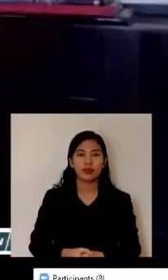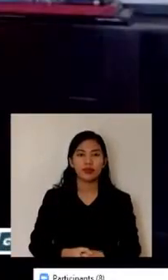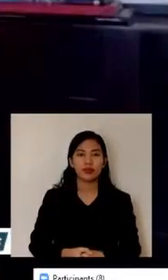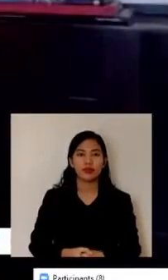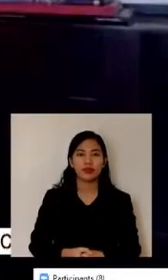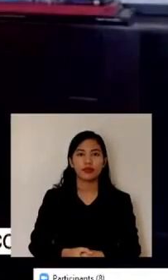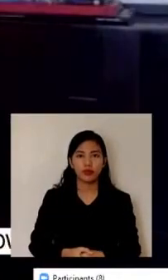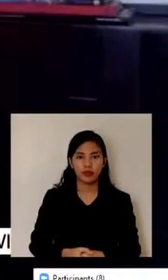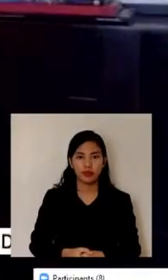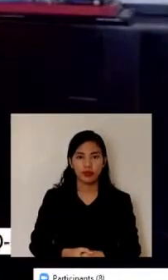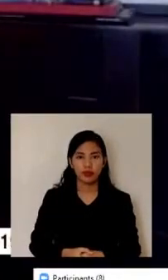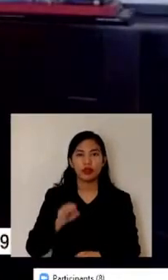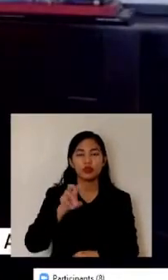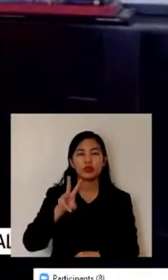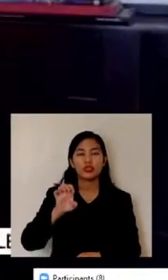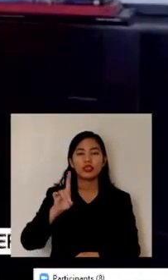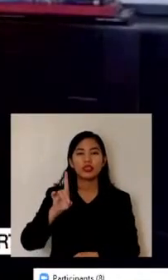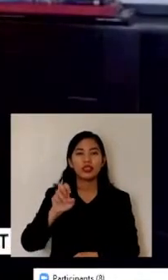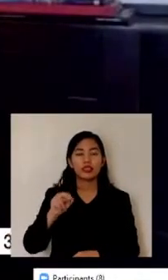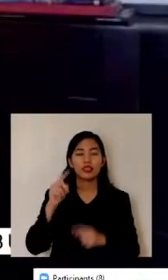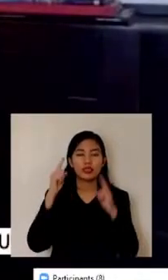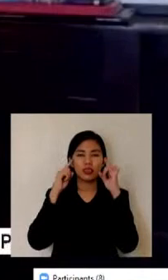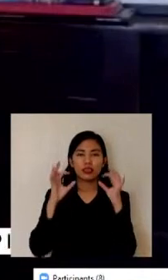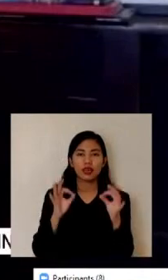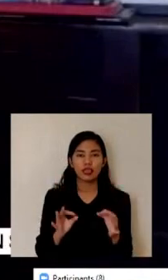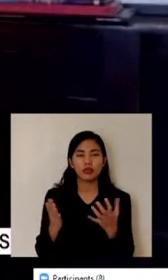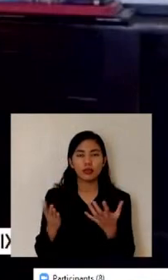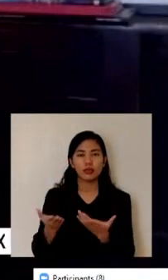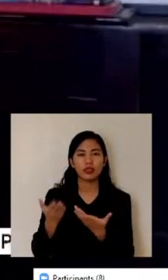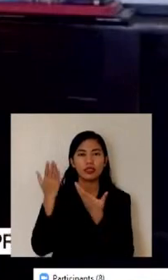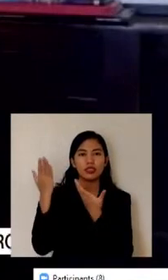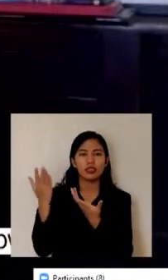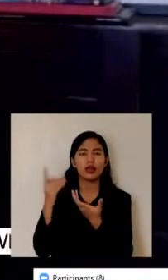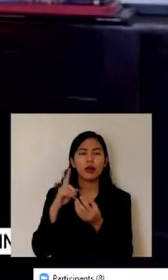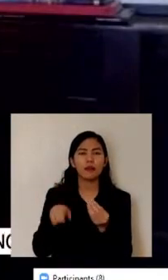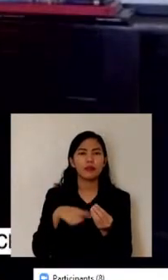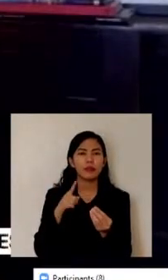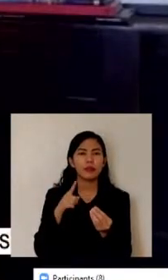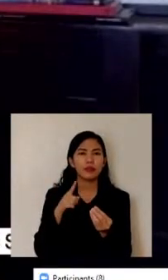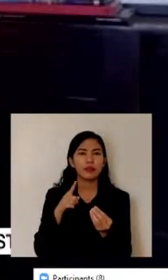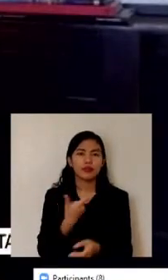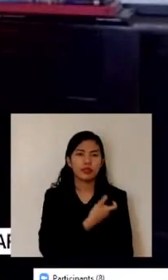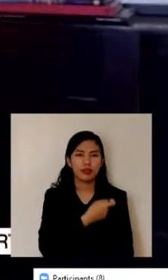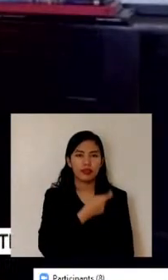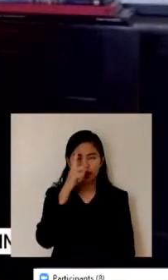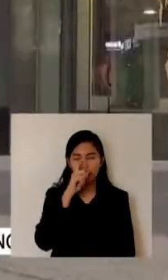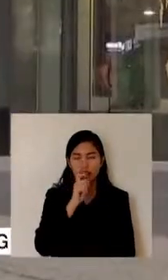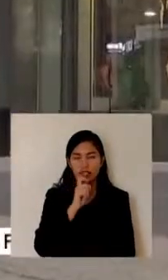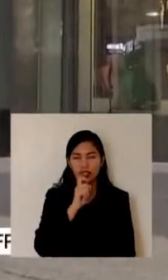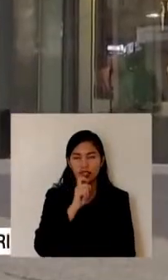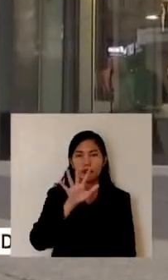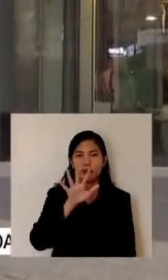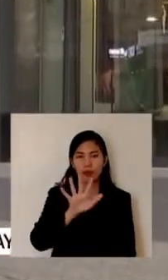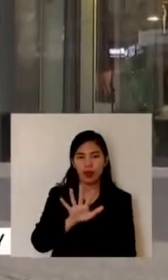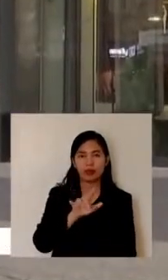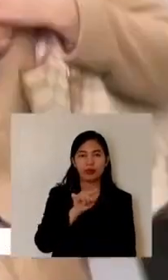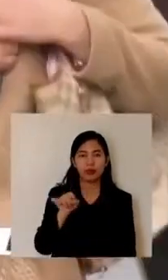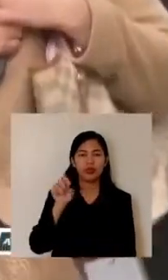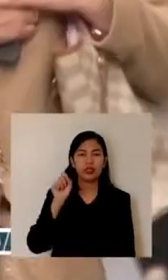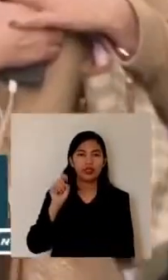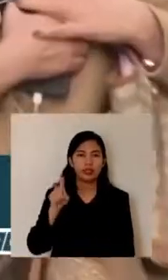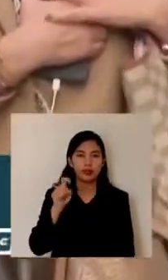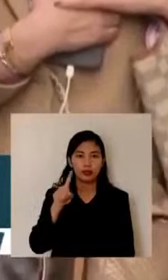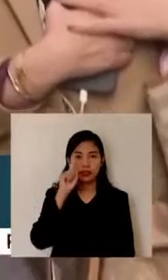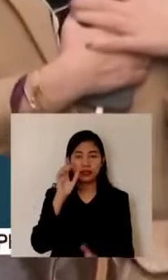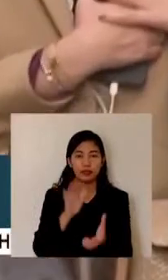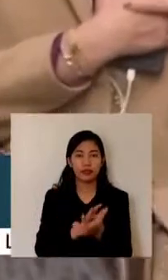Sweden decides against recommending COVID vaccines for kids aged 5 to 11. The country's health agency believes the